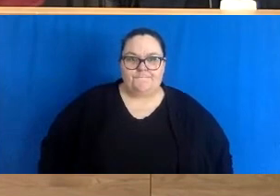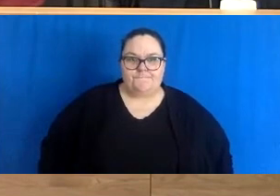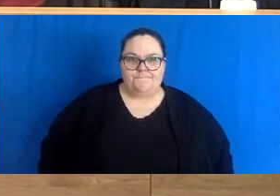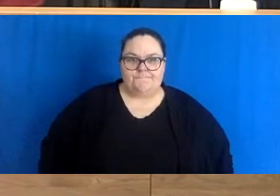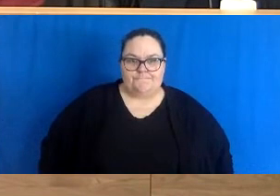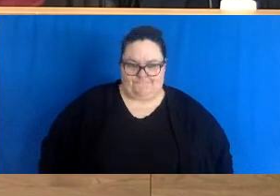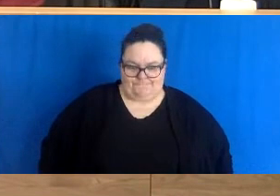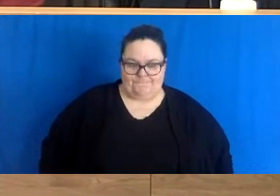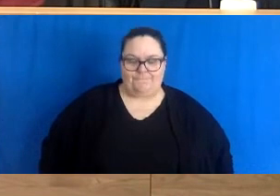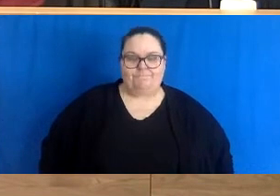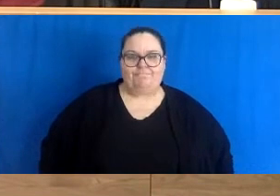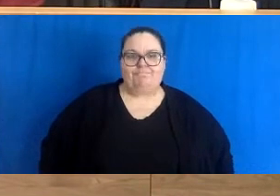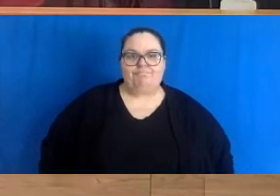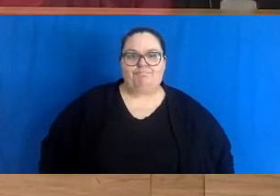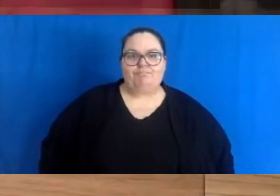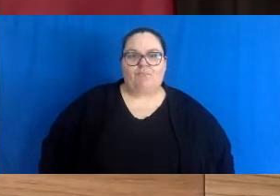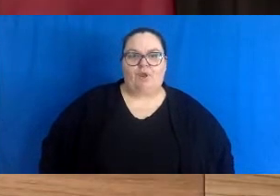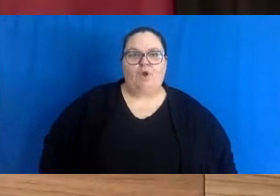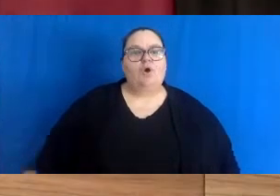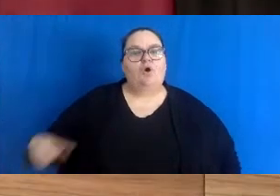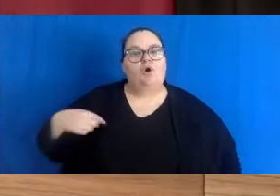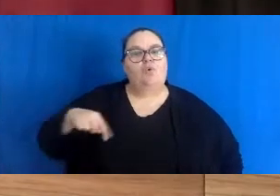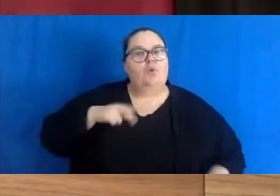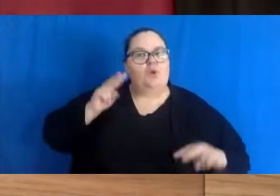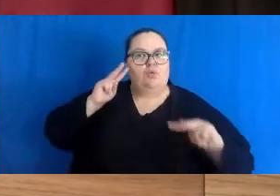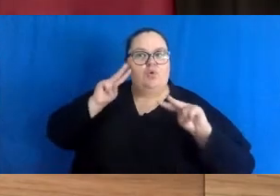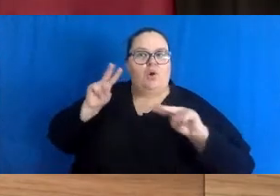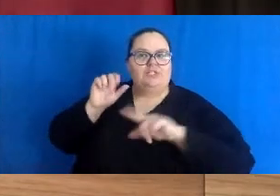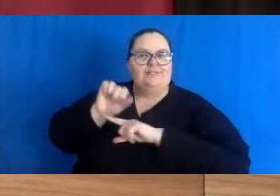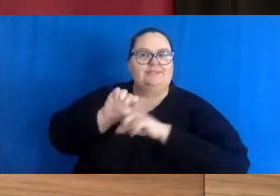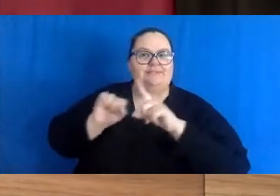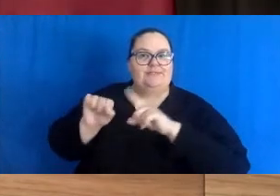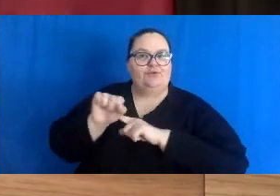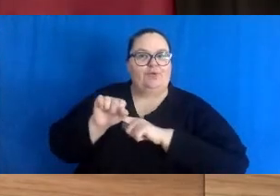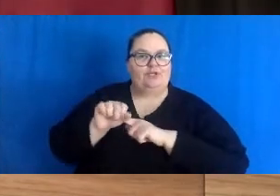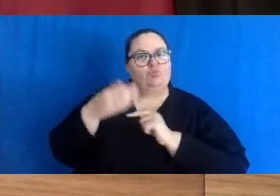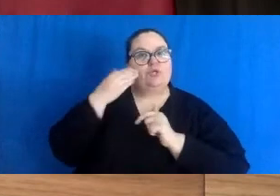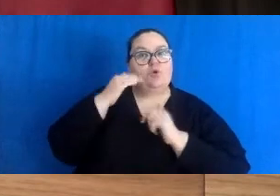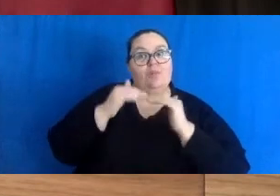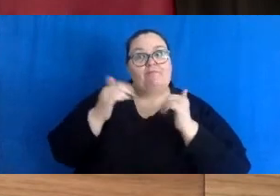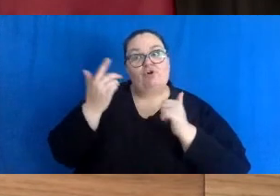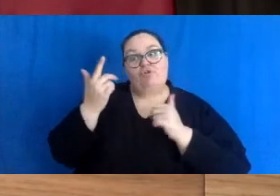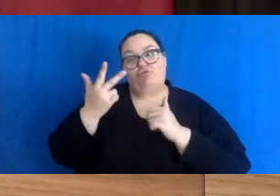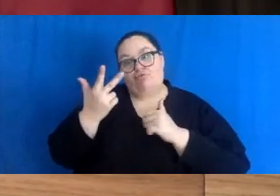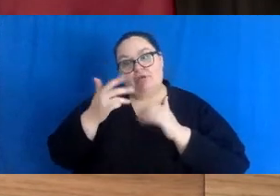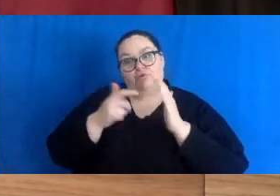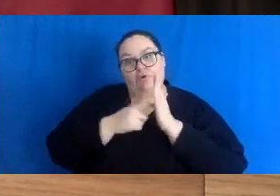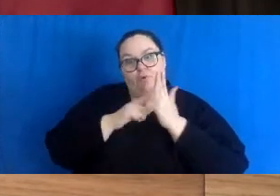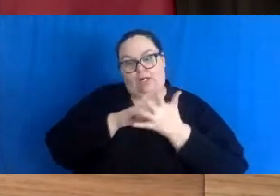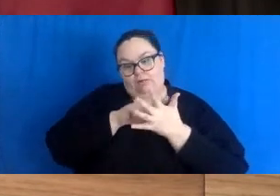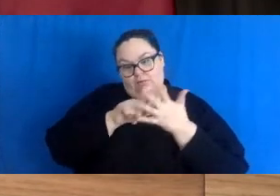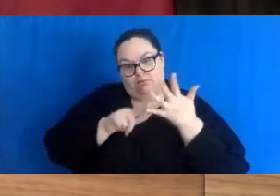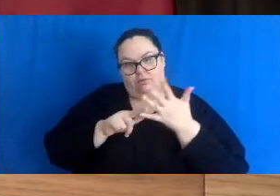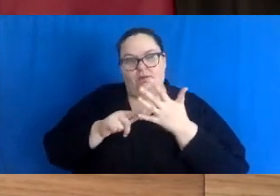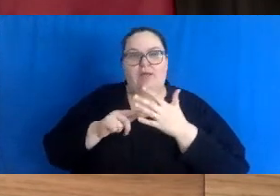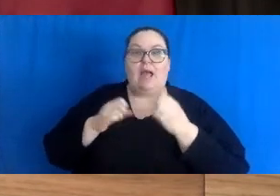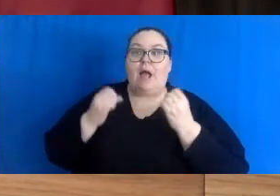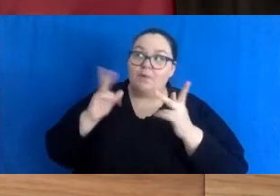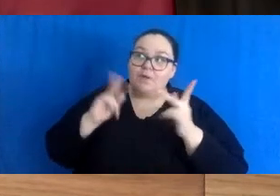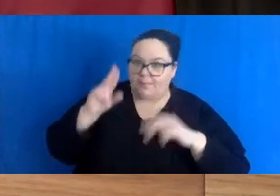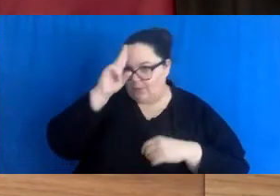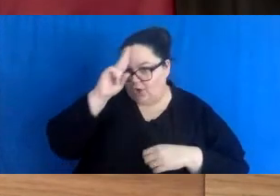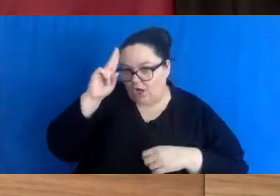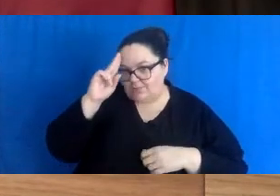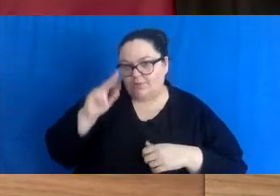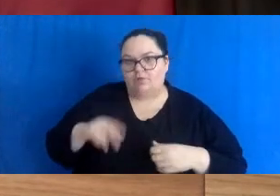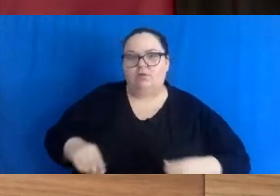Thank you very much. We were monitoring triggers to move to level 3, including hospital admission rates. We